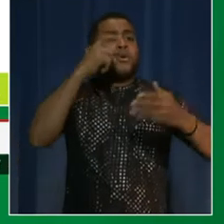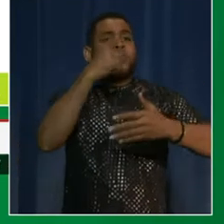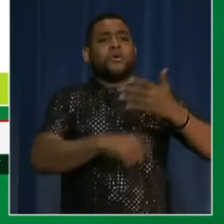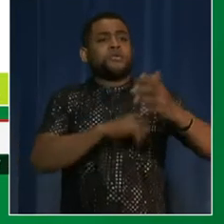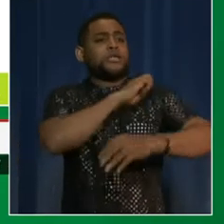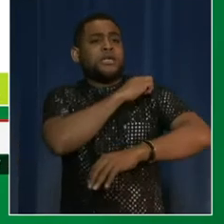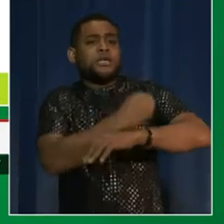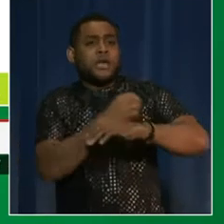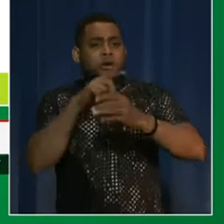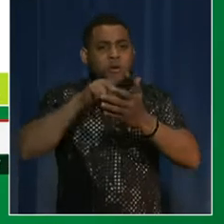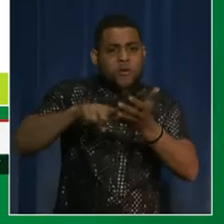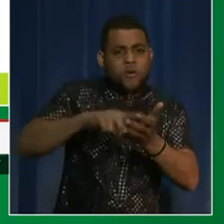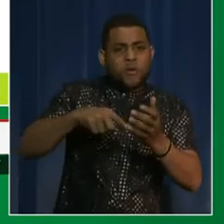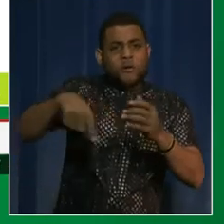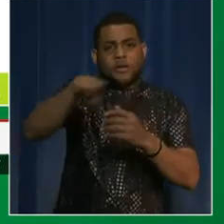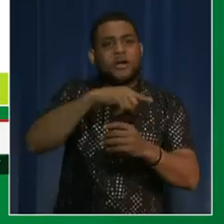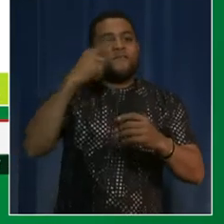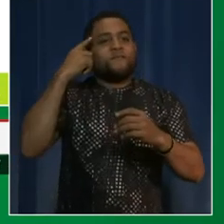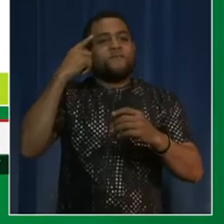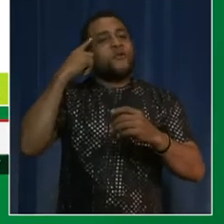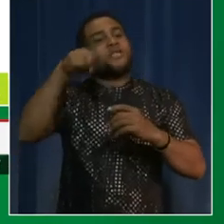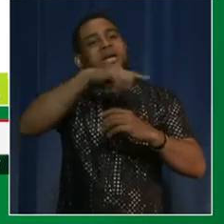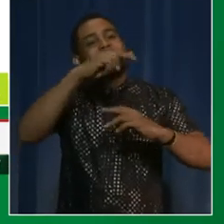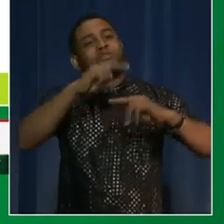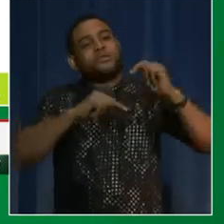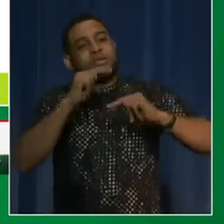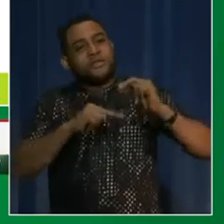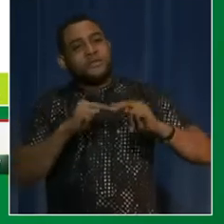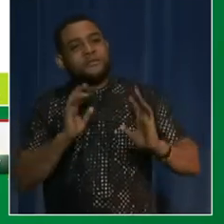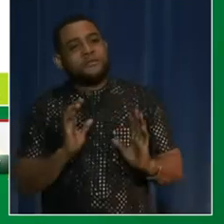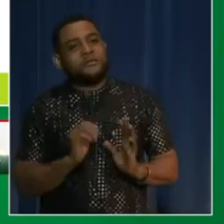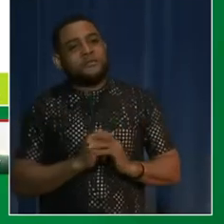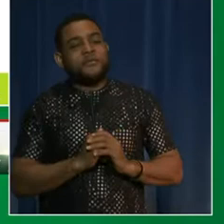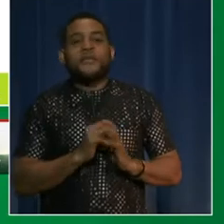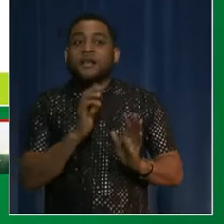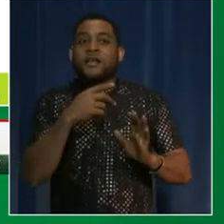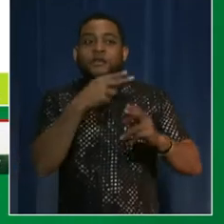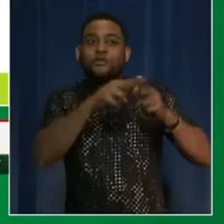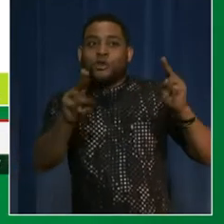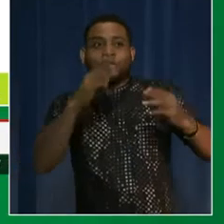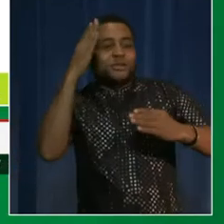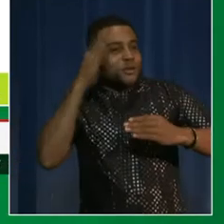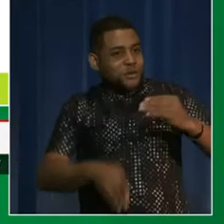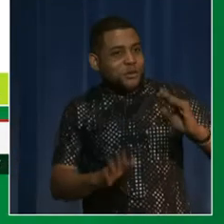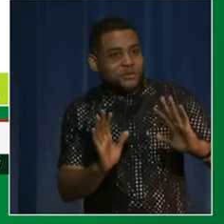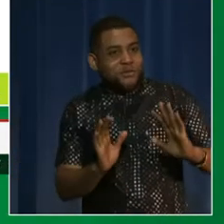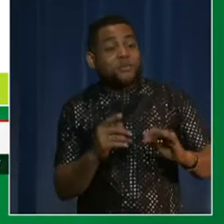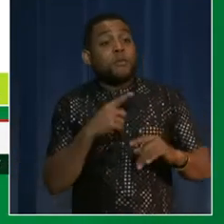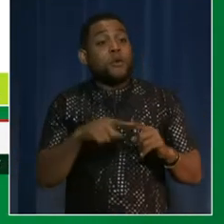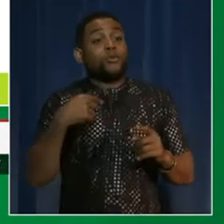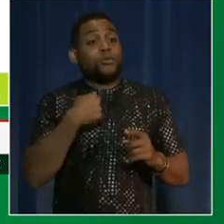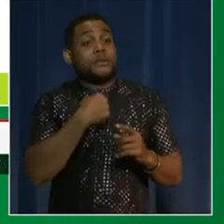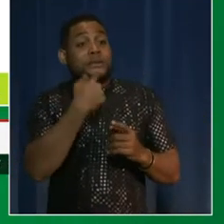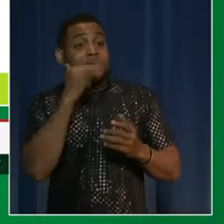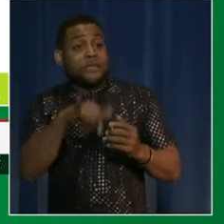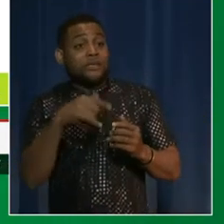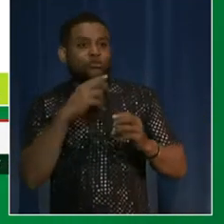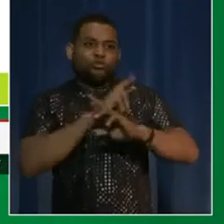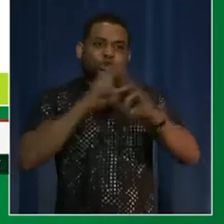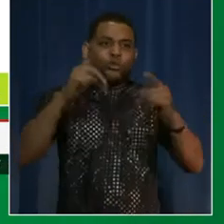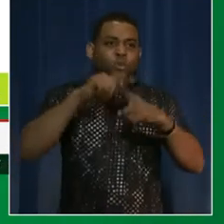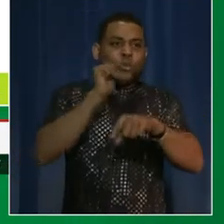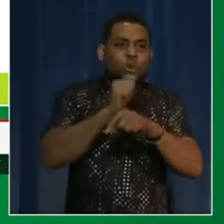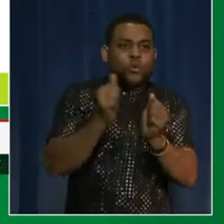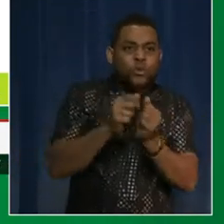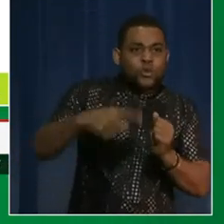buildings. I'm going to be very short and just end it there and say that we are here to work with you all as we work towards the Mayor's